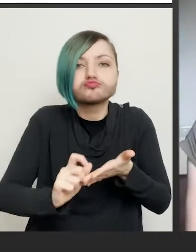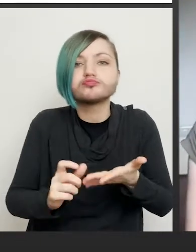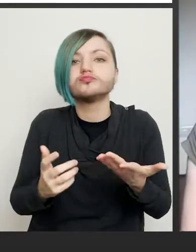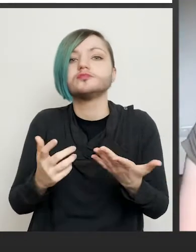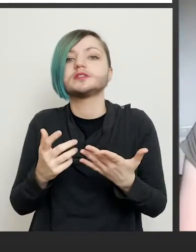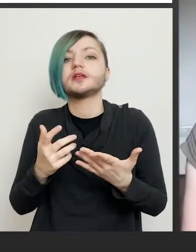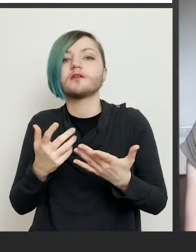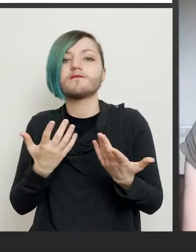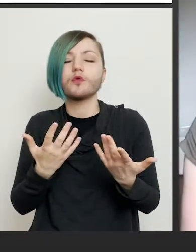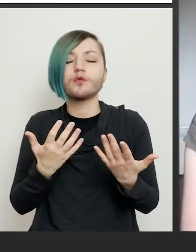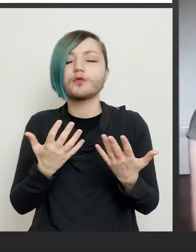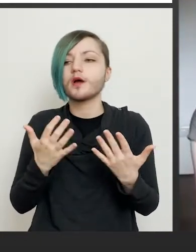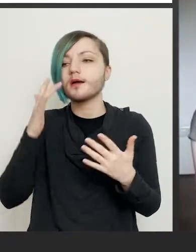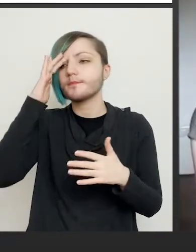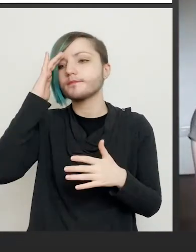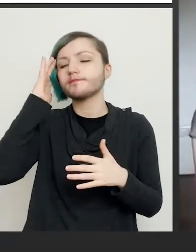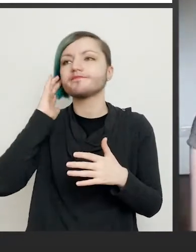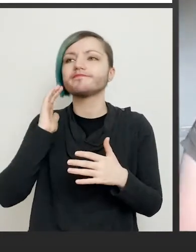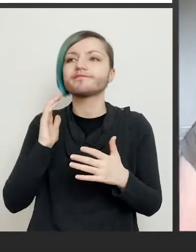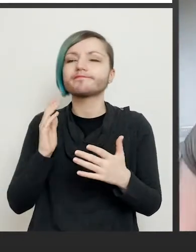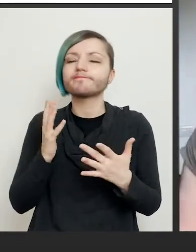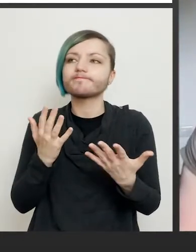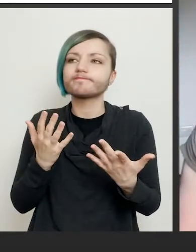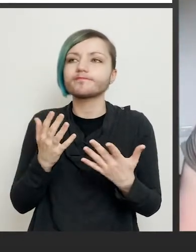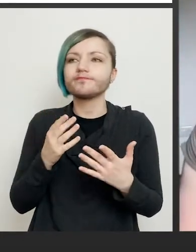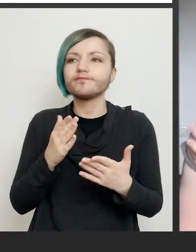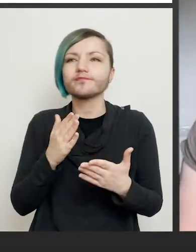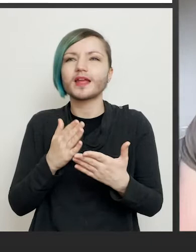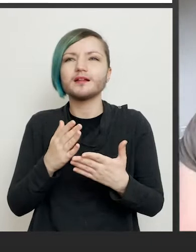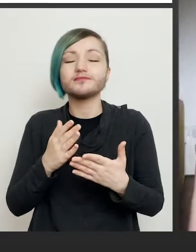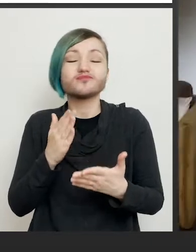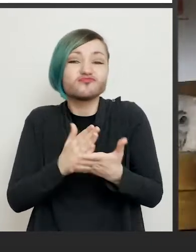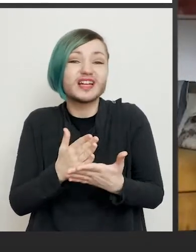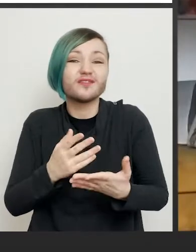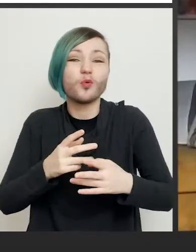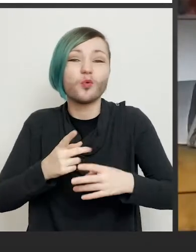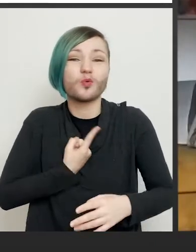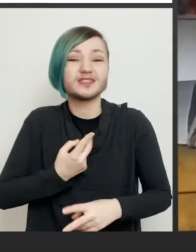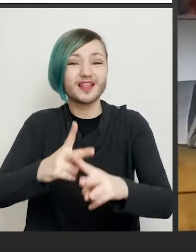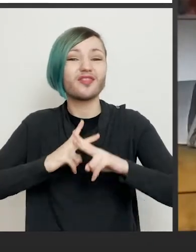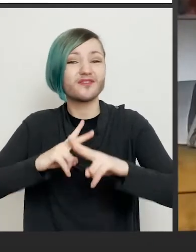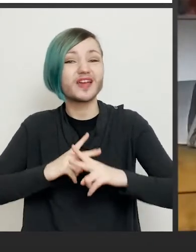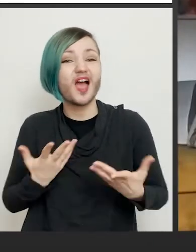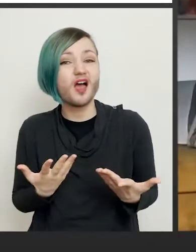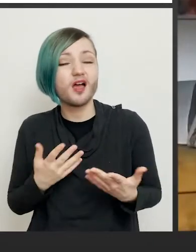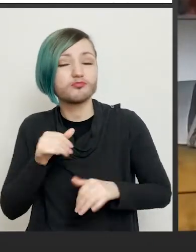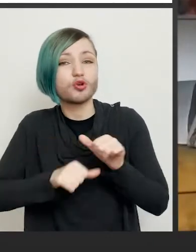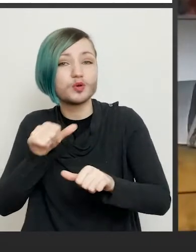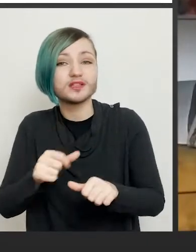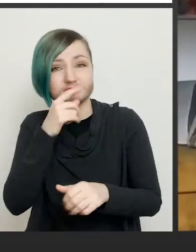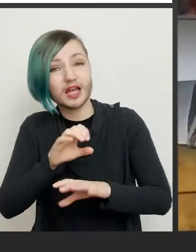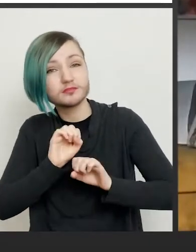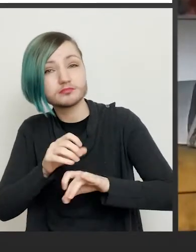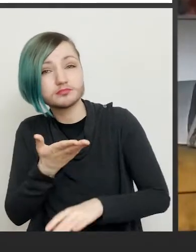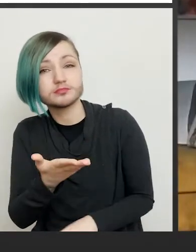of kind of maybe, embracing that element of self-care. Yeah, I think when we're